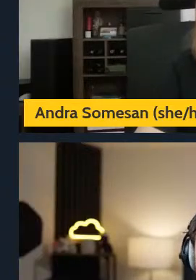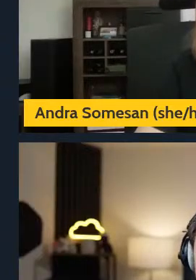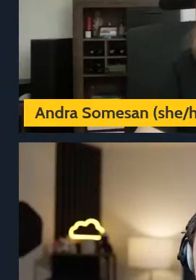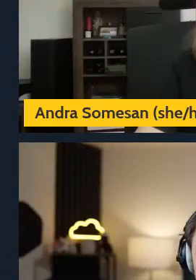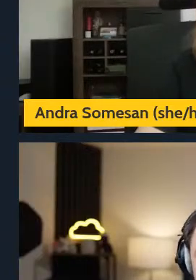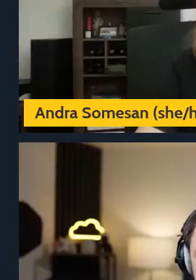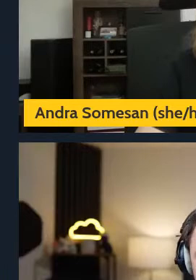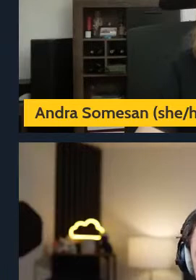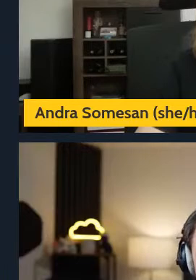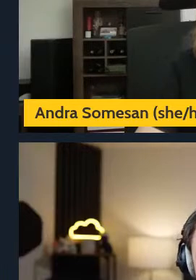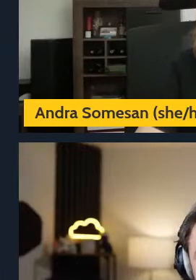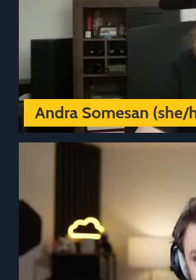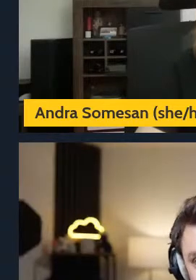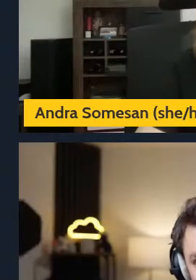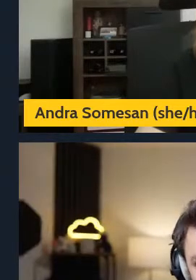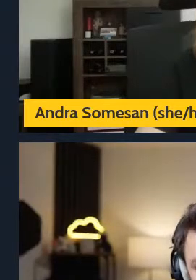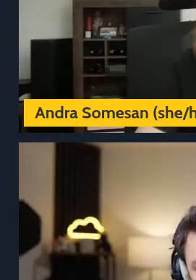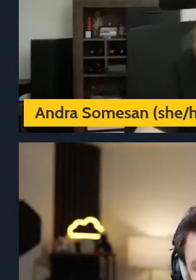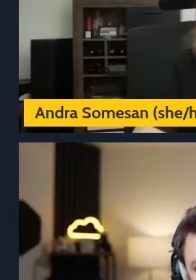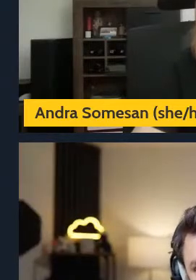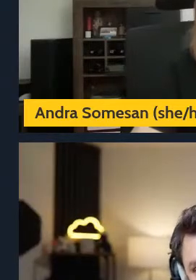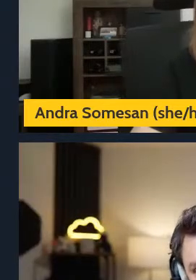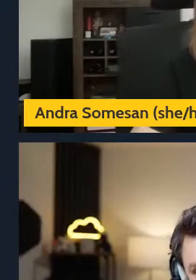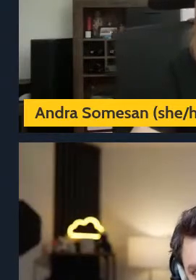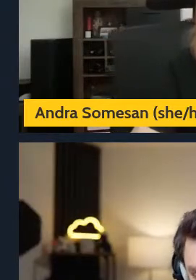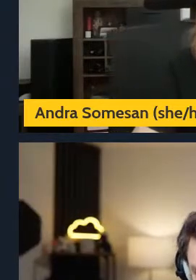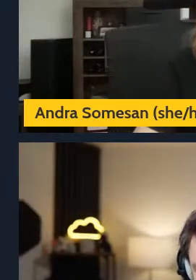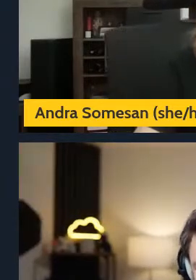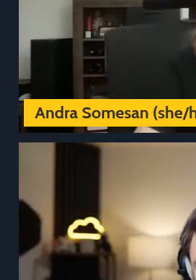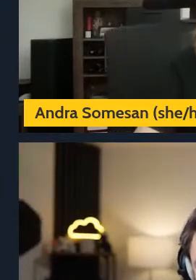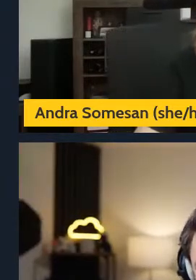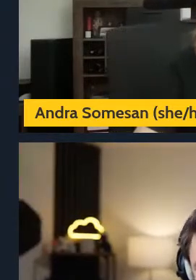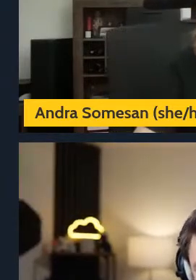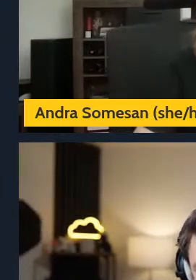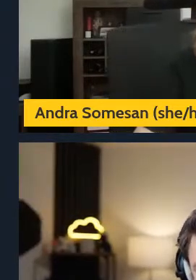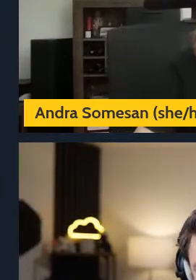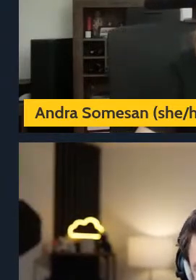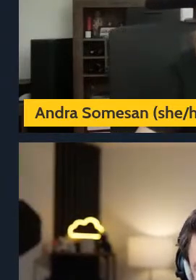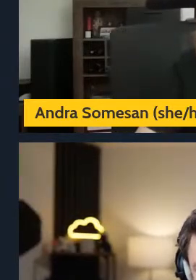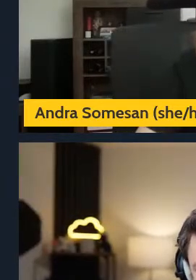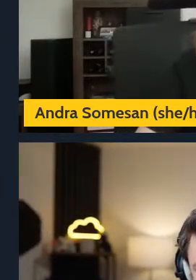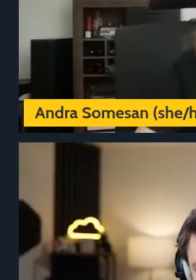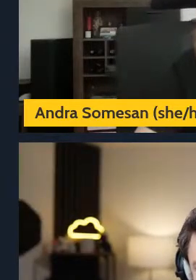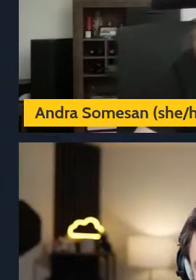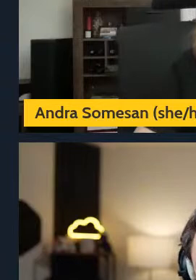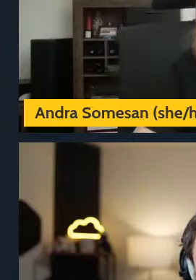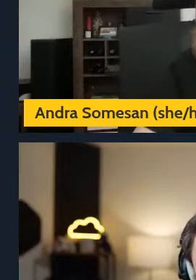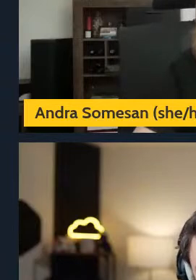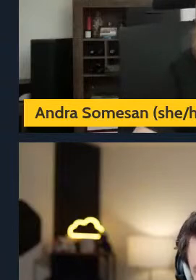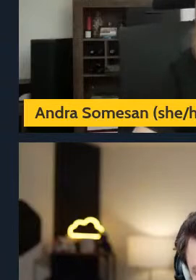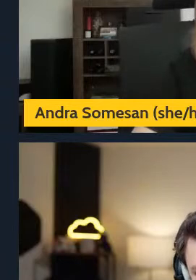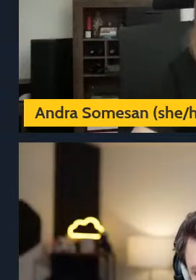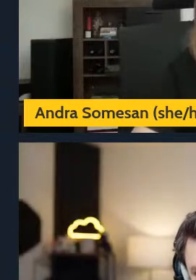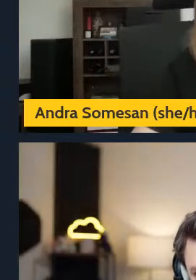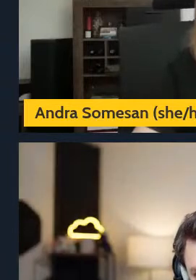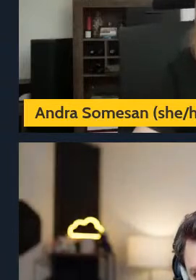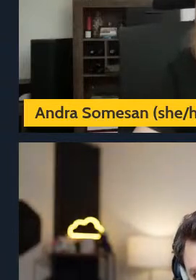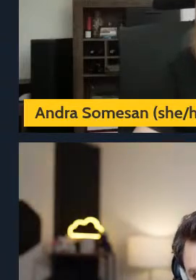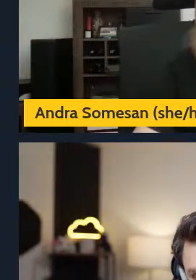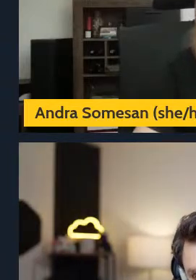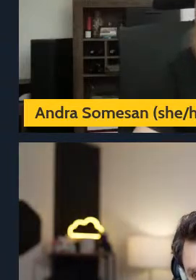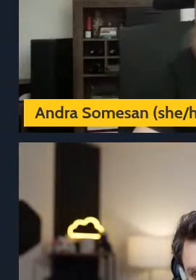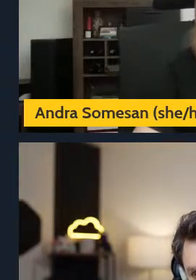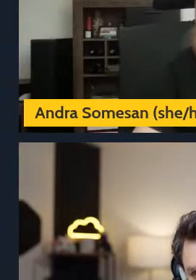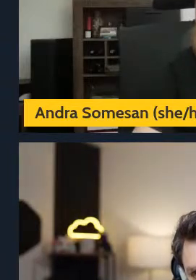Plus, yeah, absolutely. So obviously there's the most pressing question here that I need to